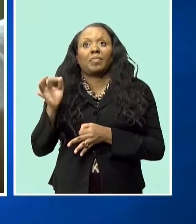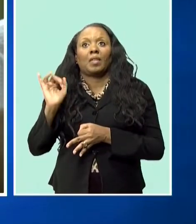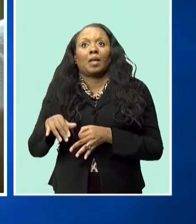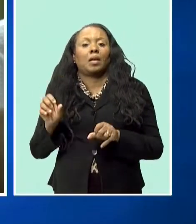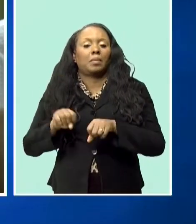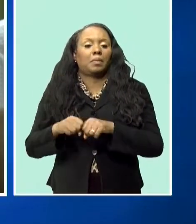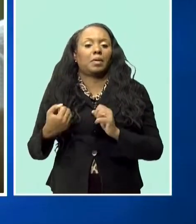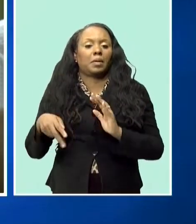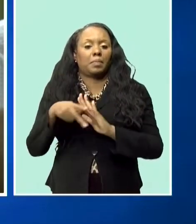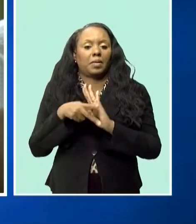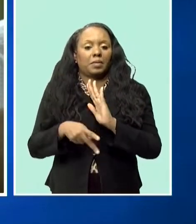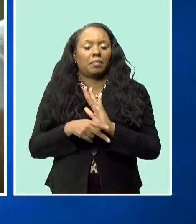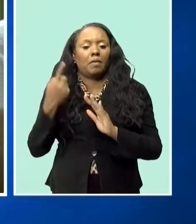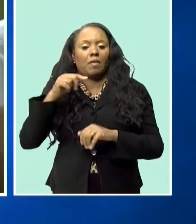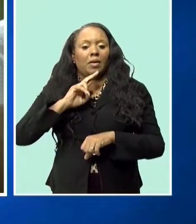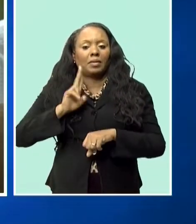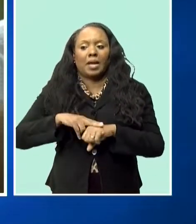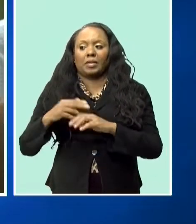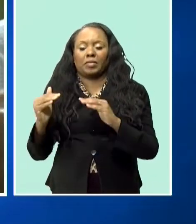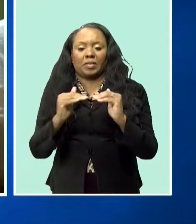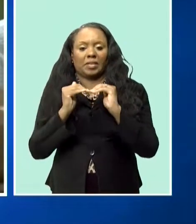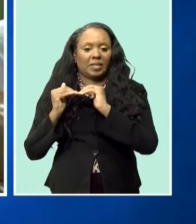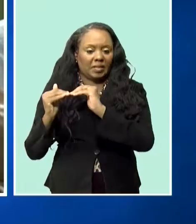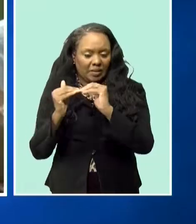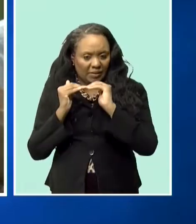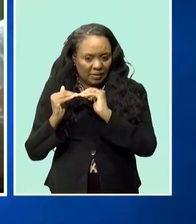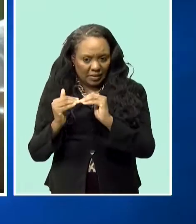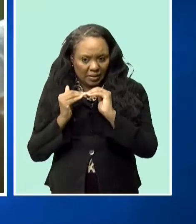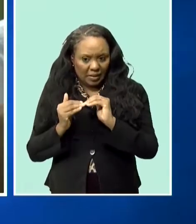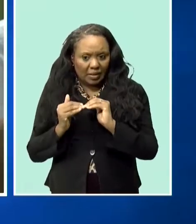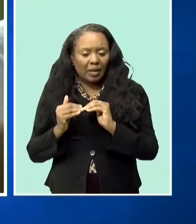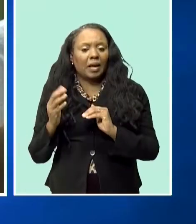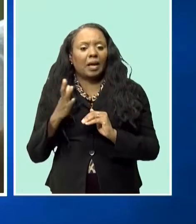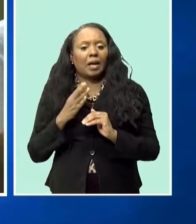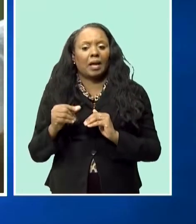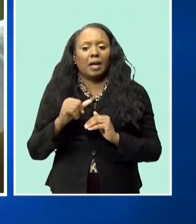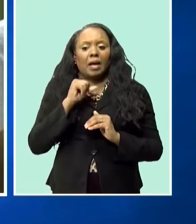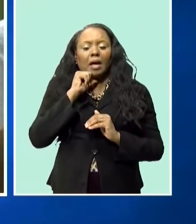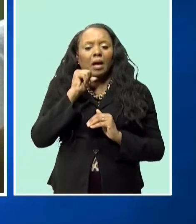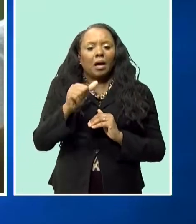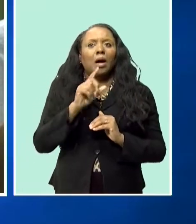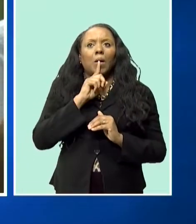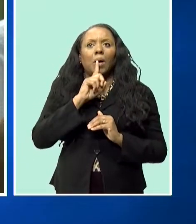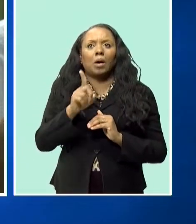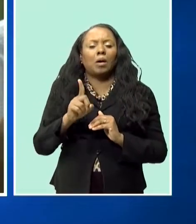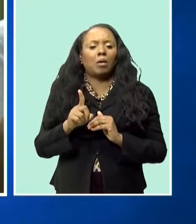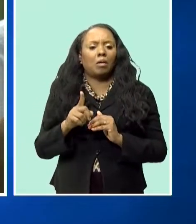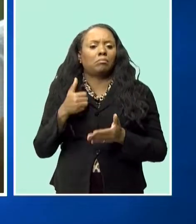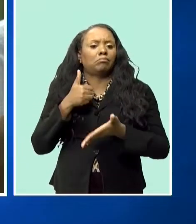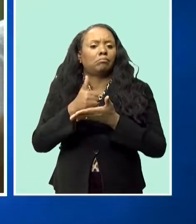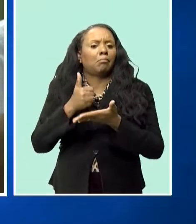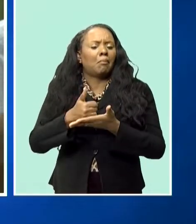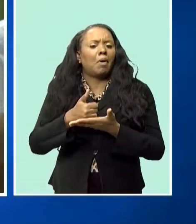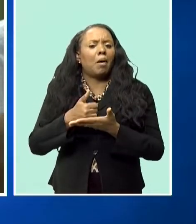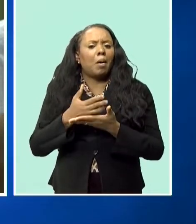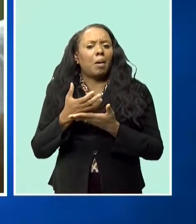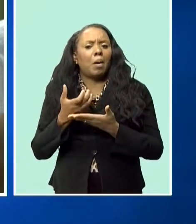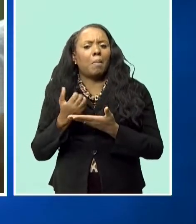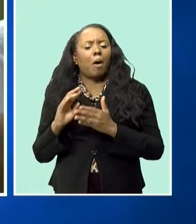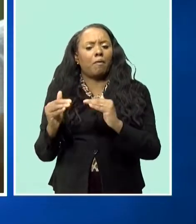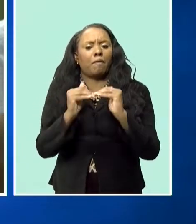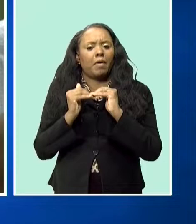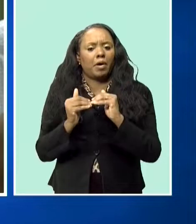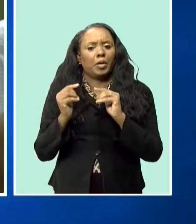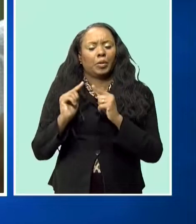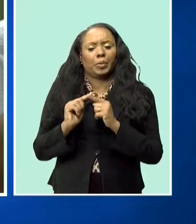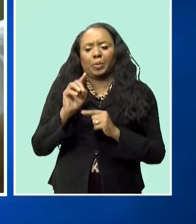the principles of natural justice and is prejudicial to the intervention of the Barbados Association of Retired Persons,